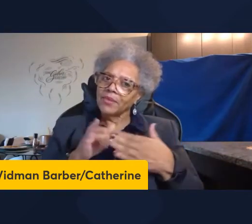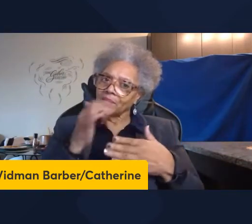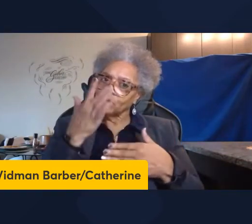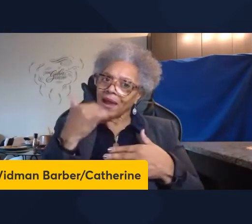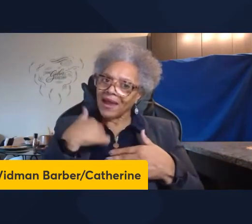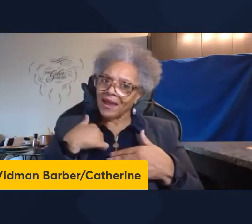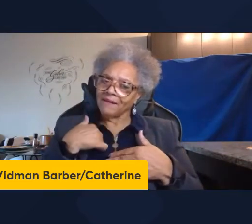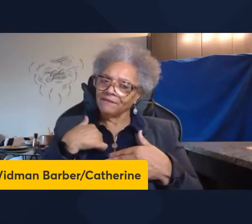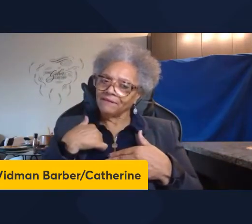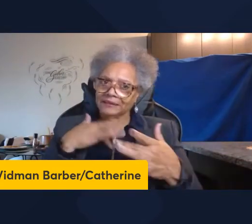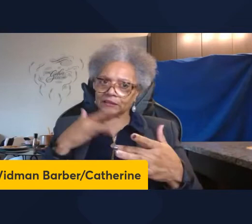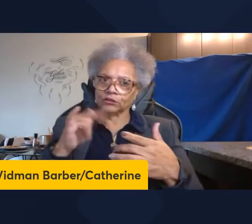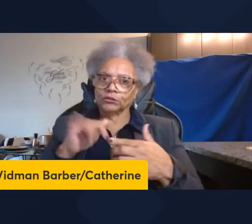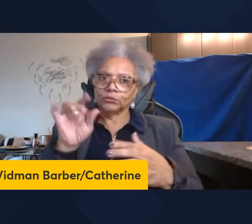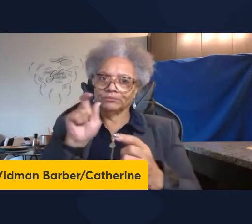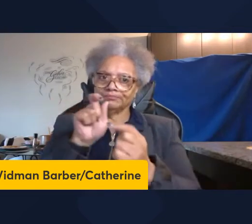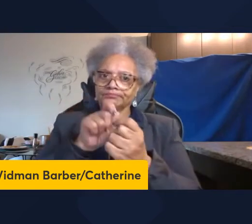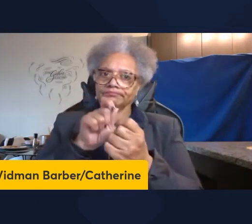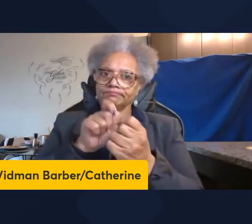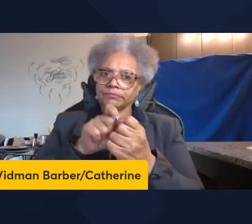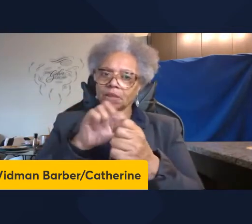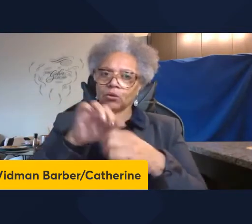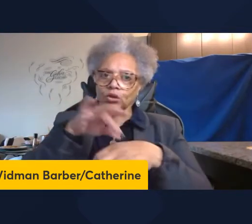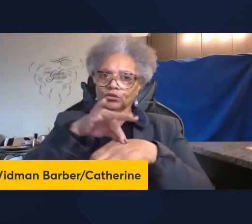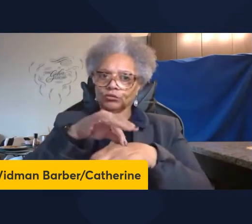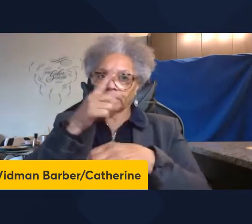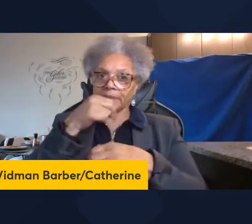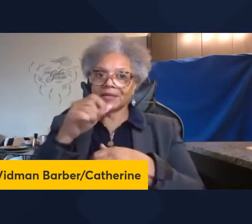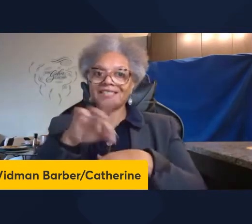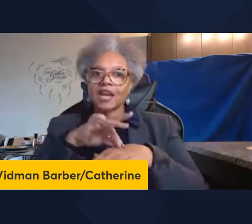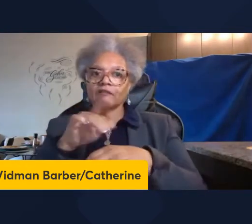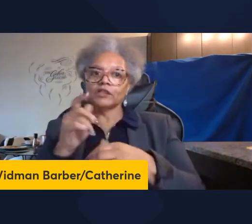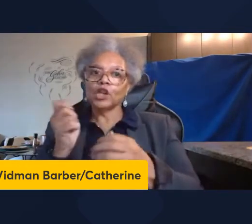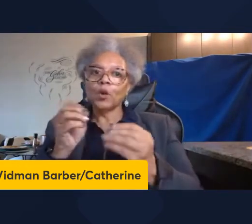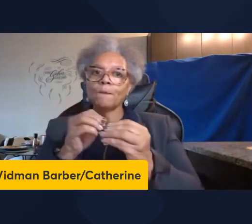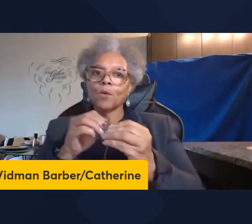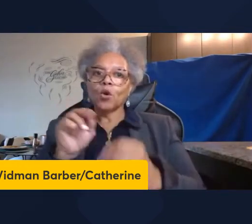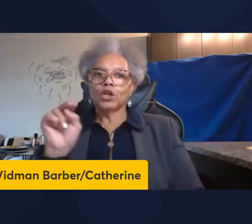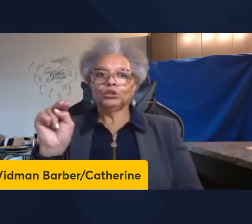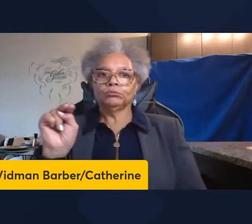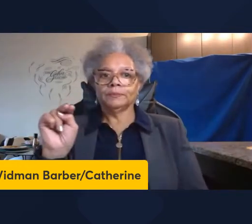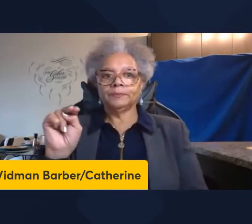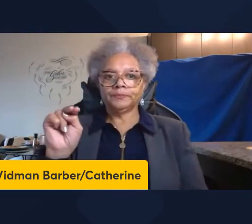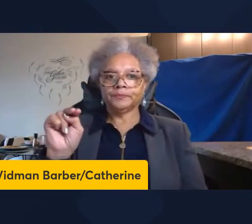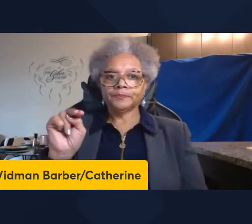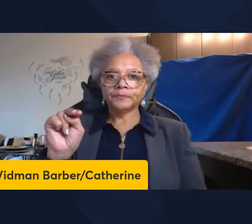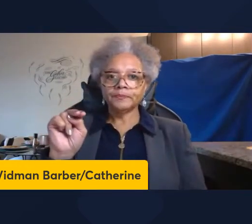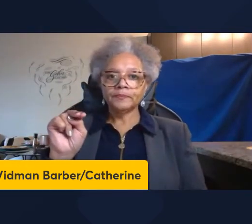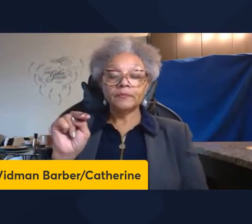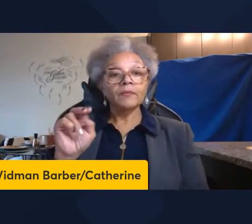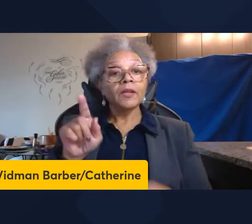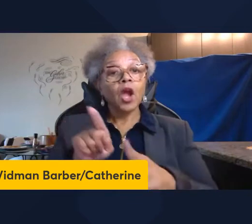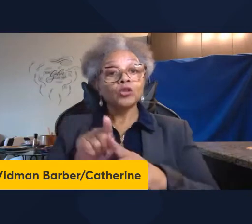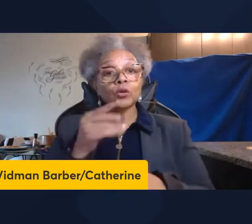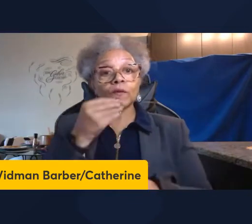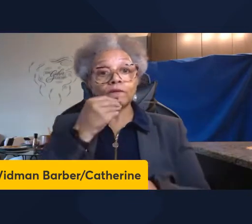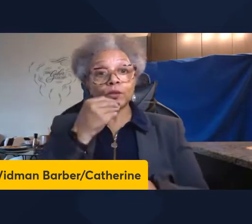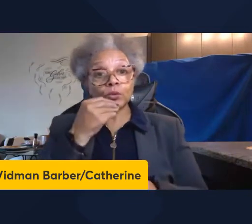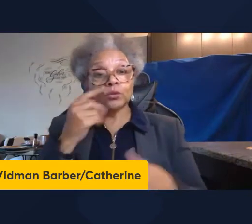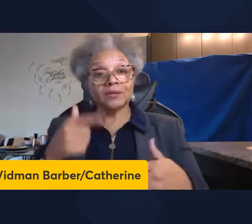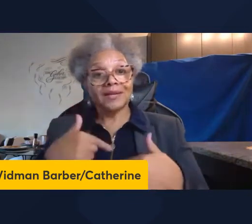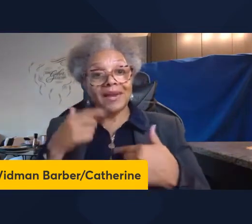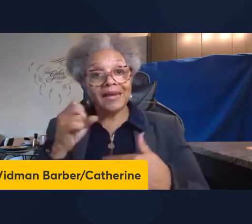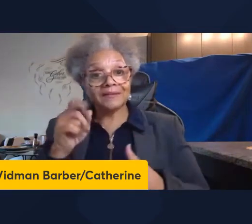pick on geography because it's a little bit more neutral. As I mentioned, there's also the foods, there's also the lifestyle. Do we